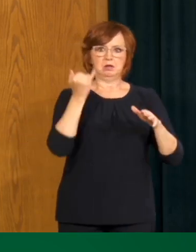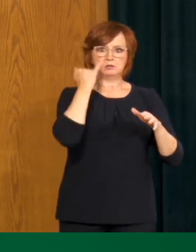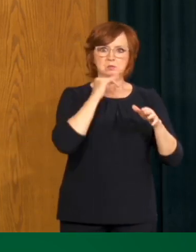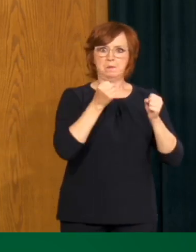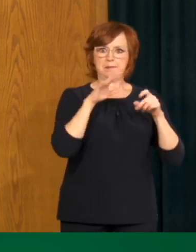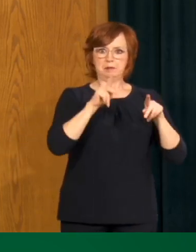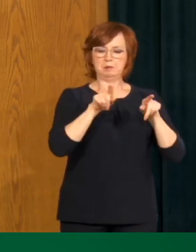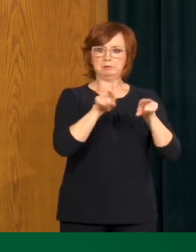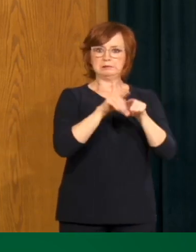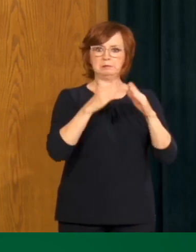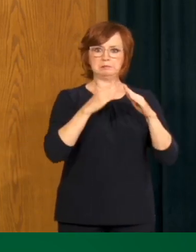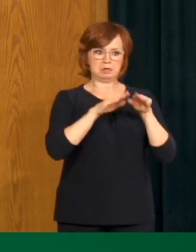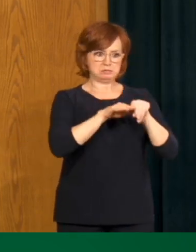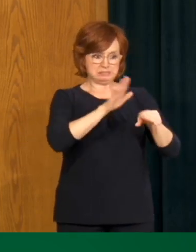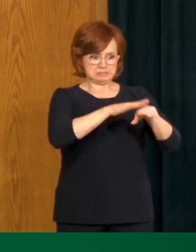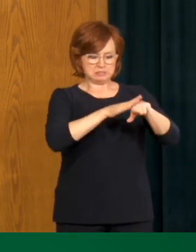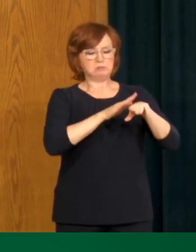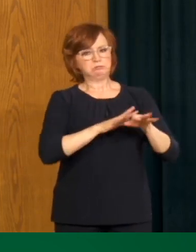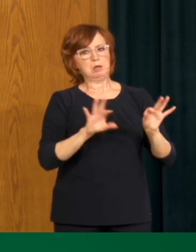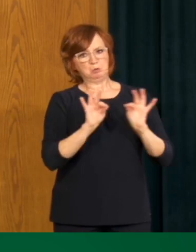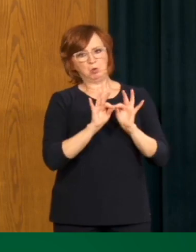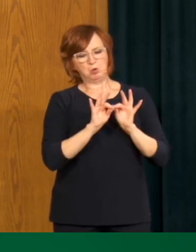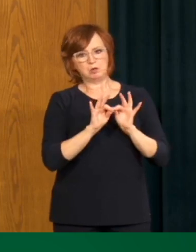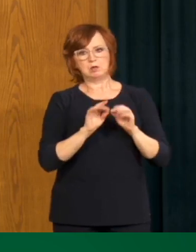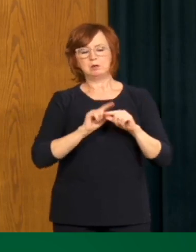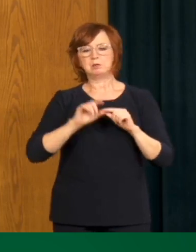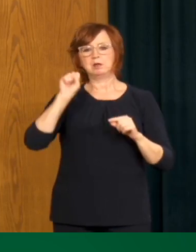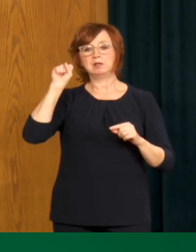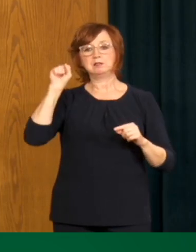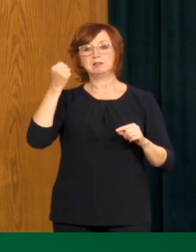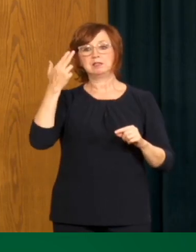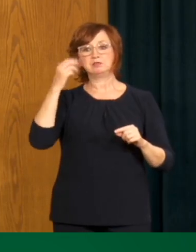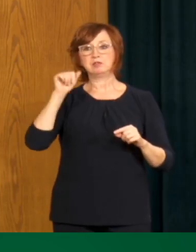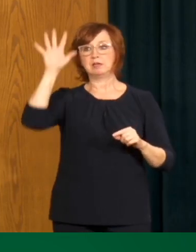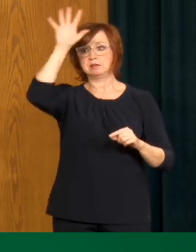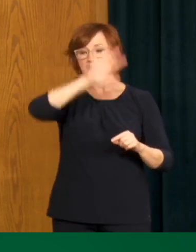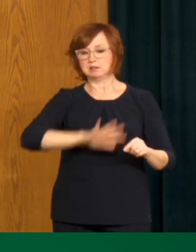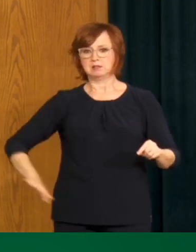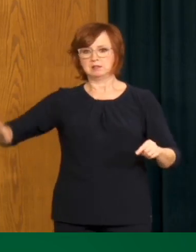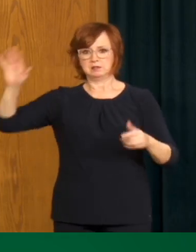big provincial geography, and we do report by far north,